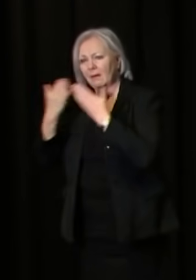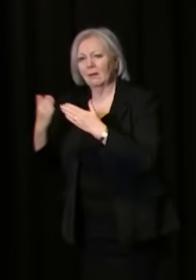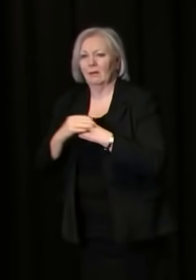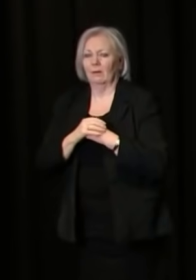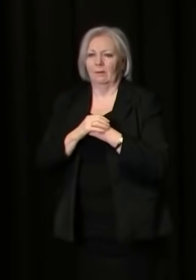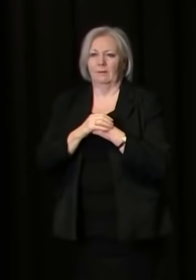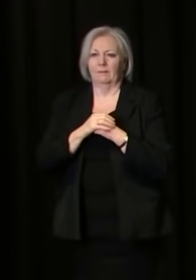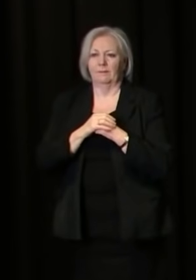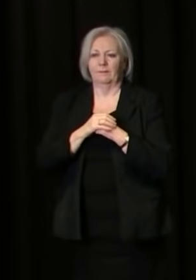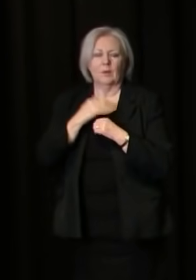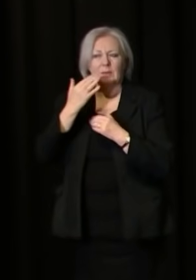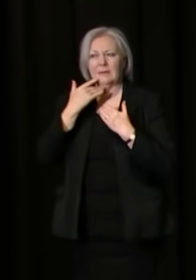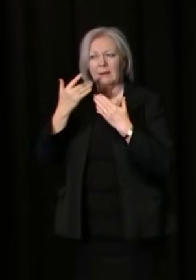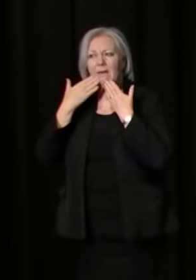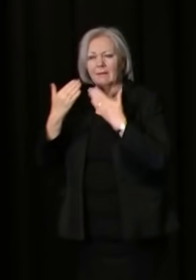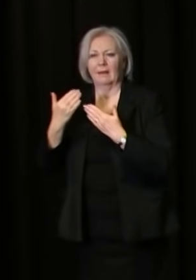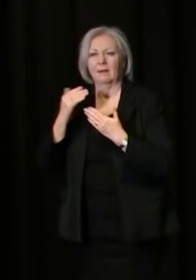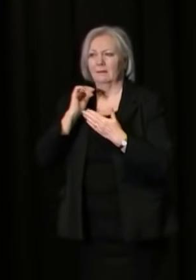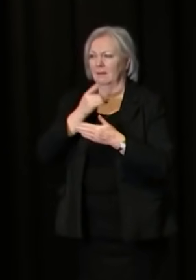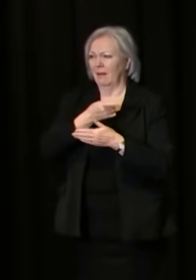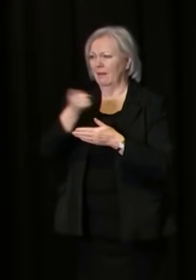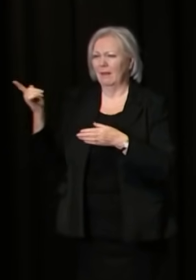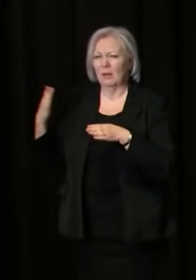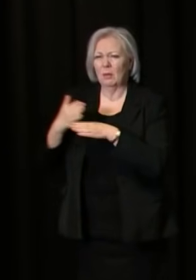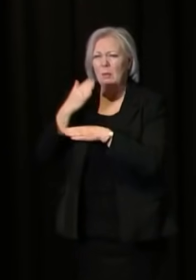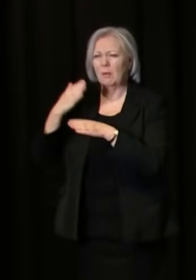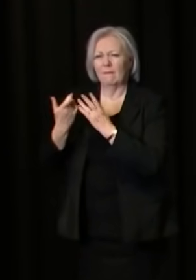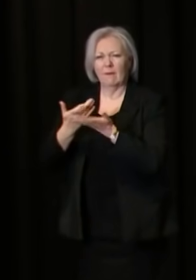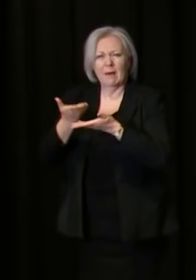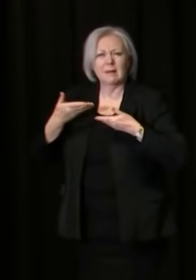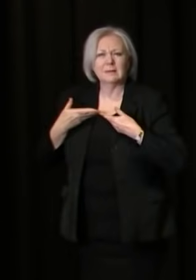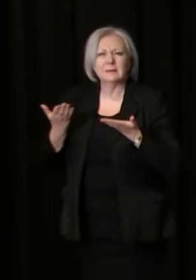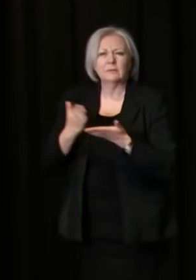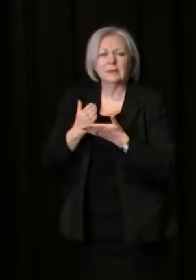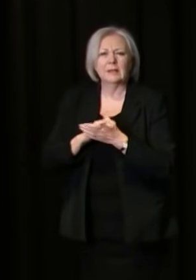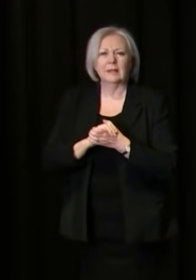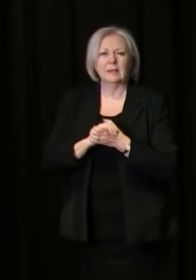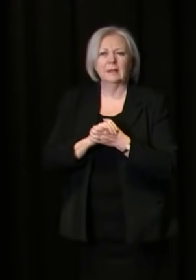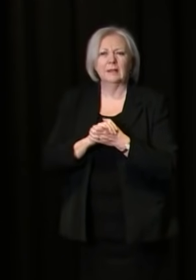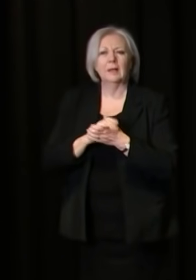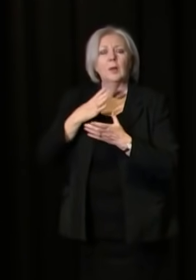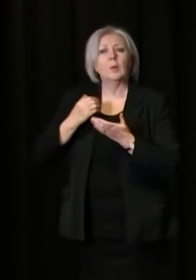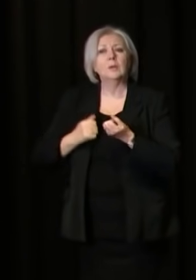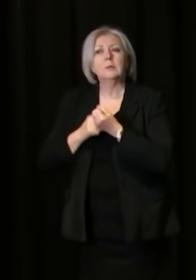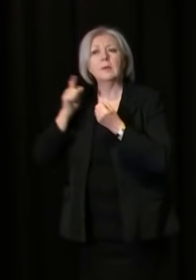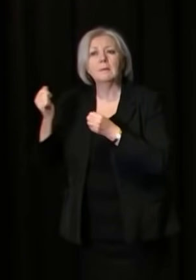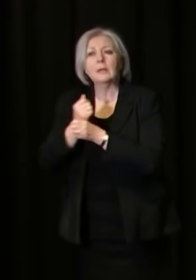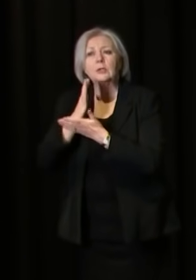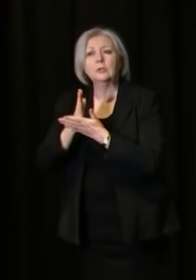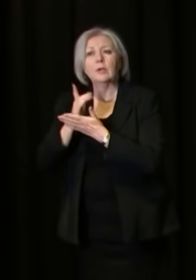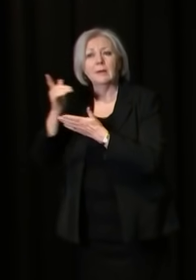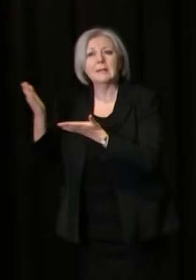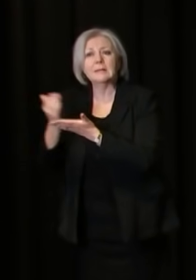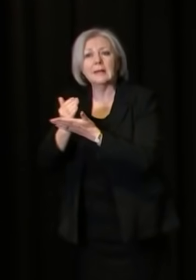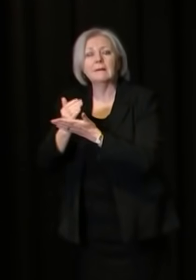in the forefront of our mind as to how we support them. We support them by getting vaccinated and staying safe